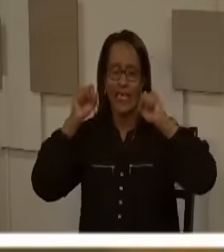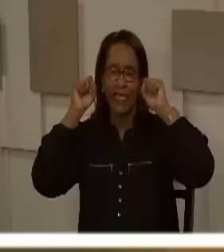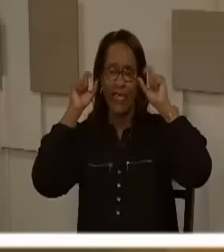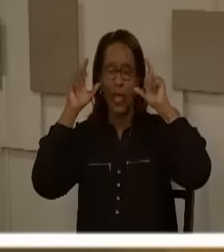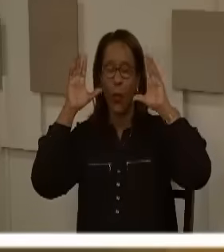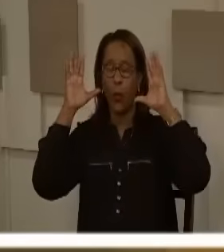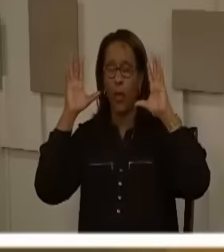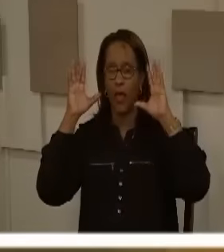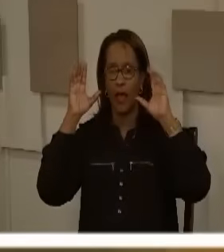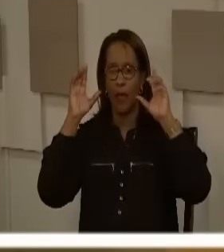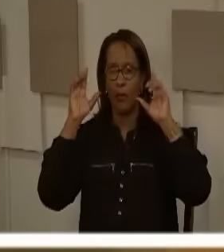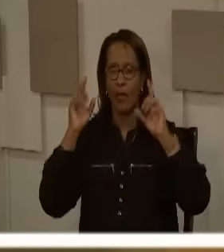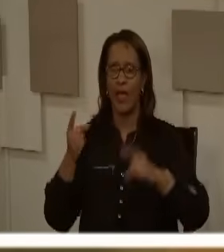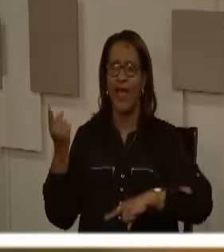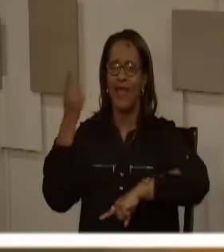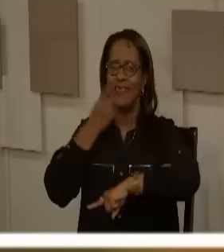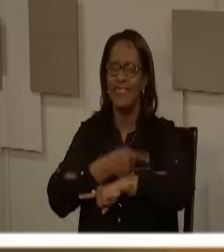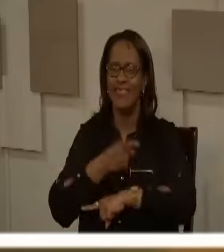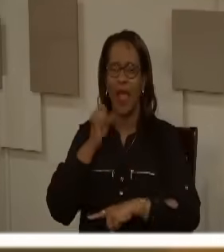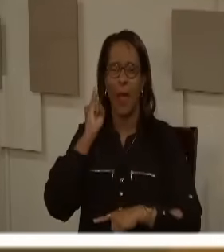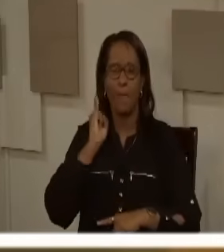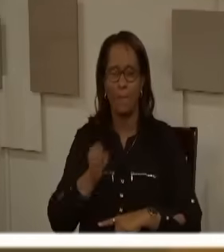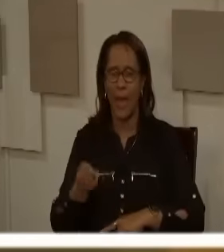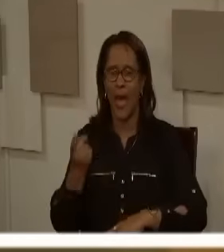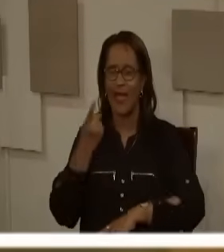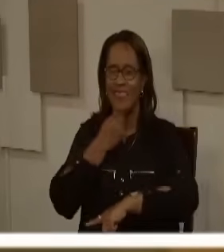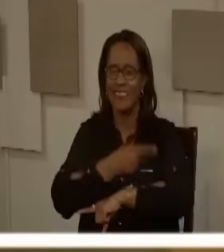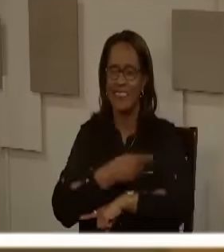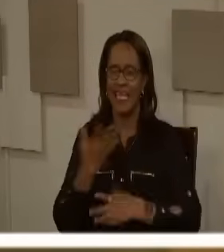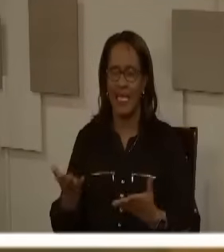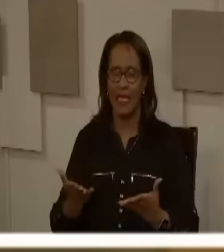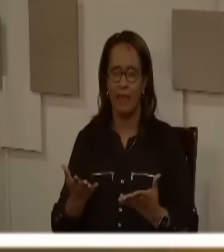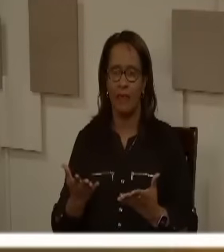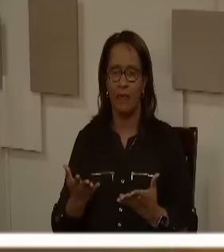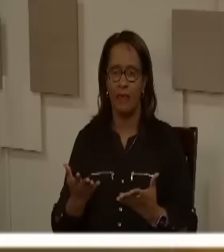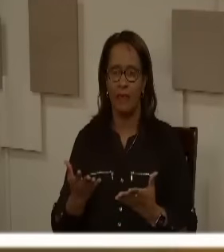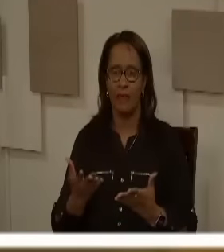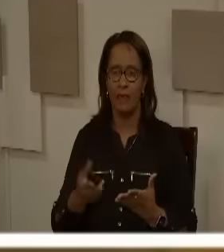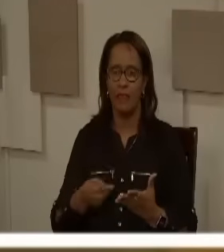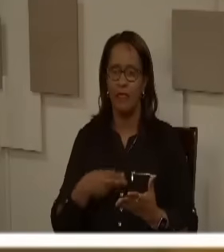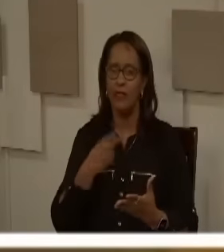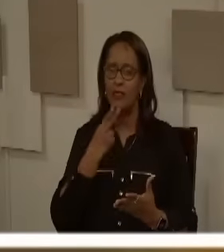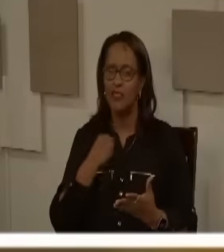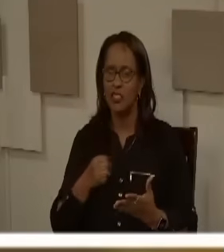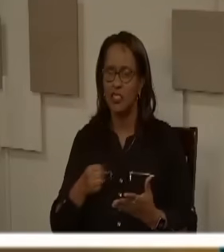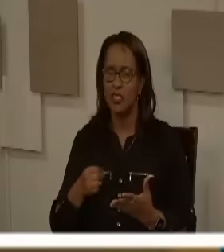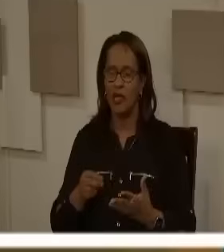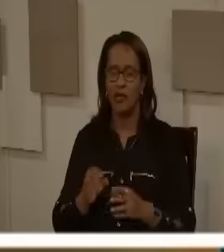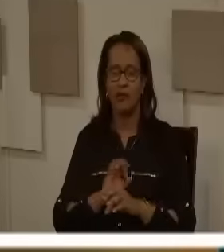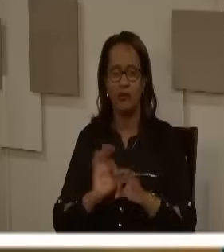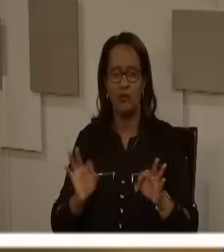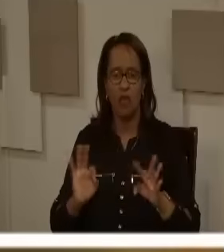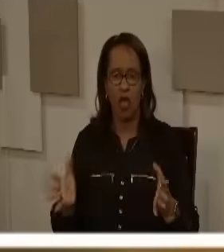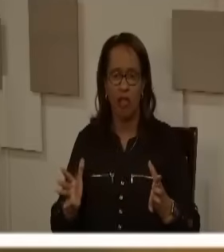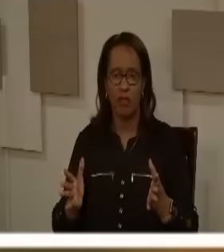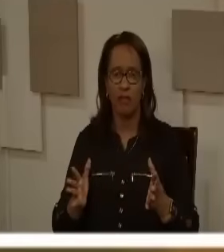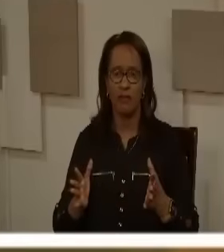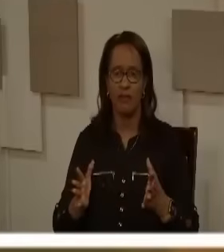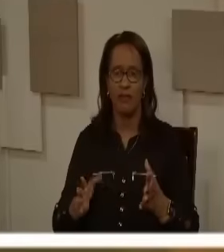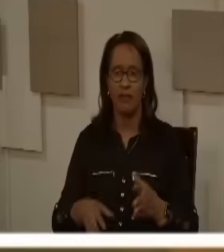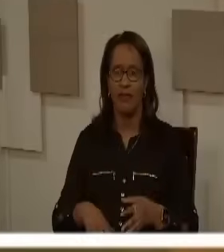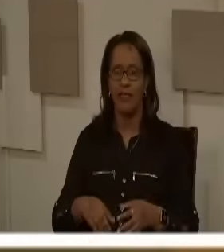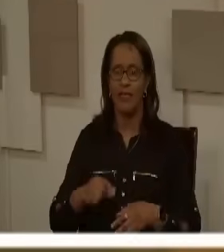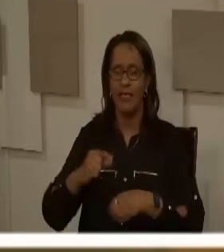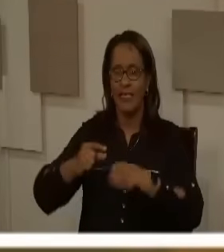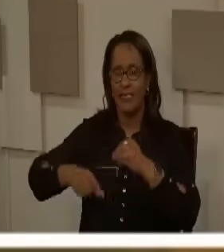settling, the sugar run out, there are no coffee, you have a flat tire, you